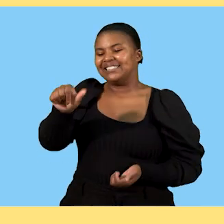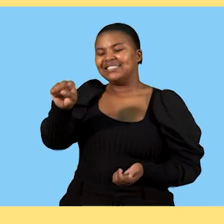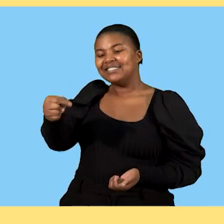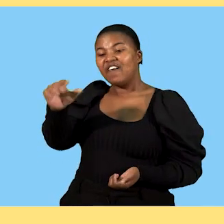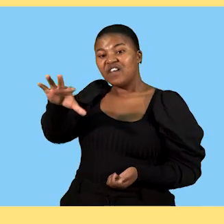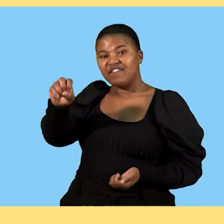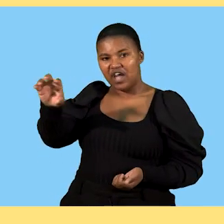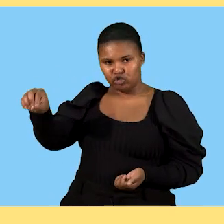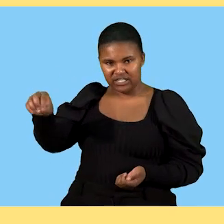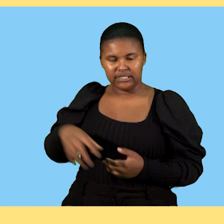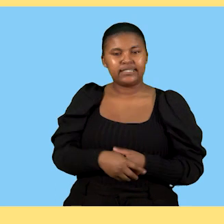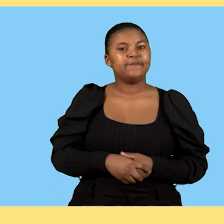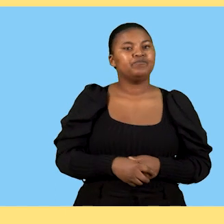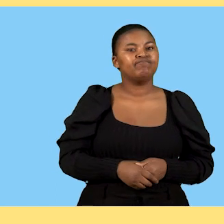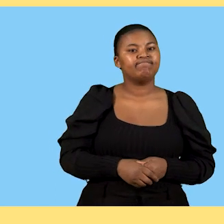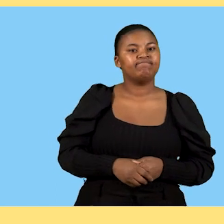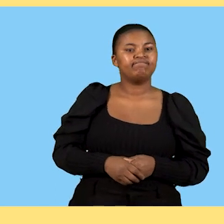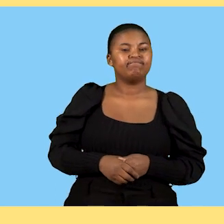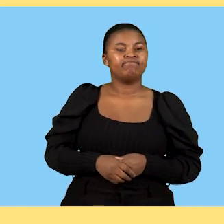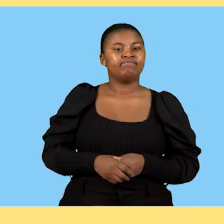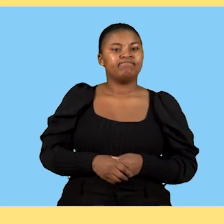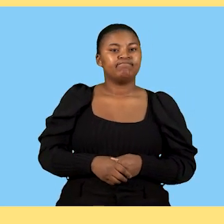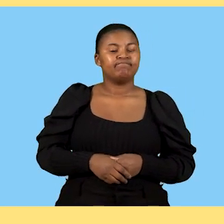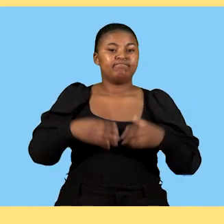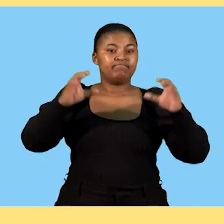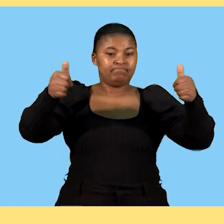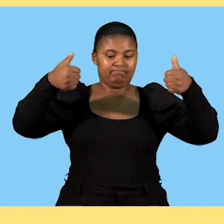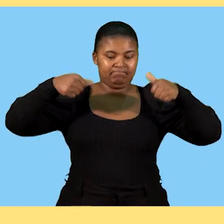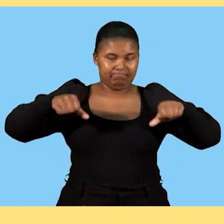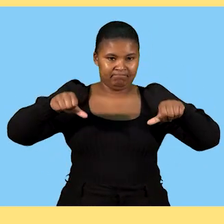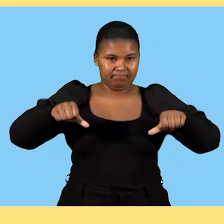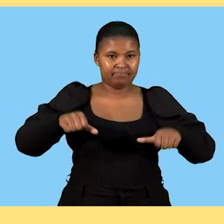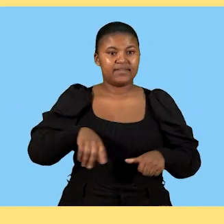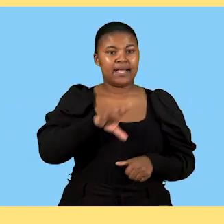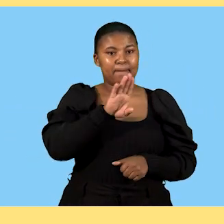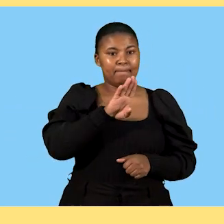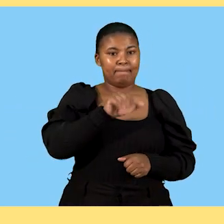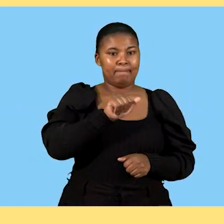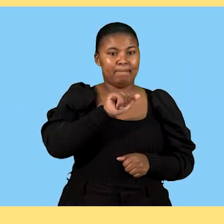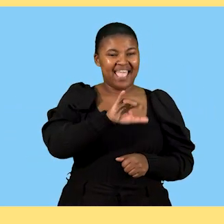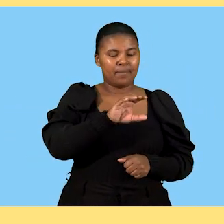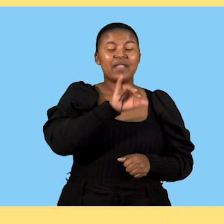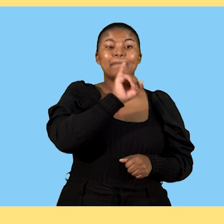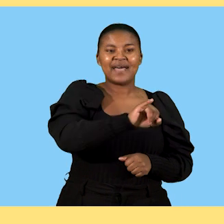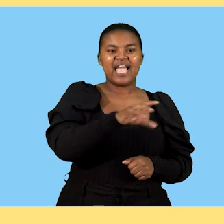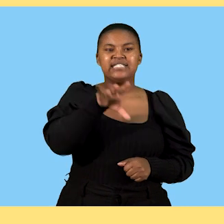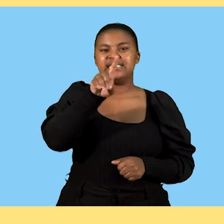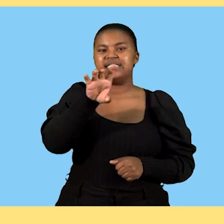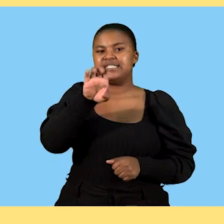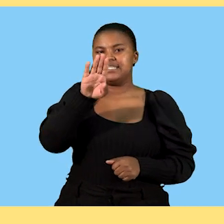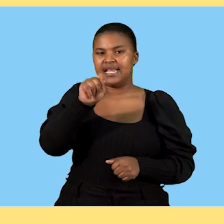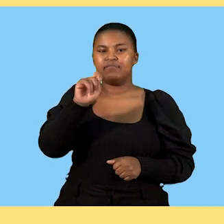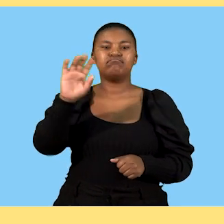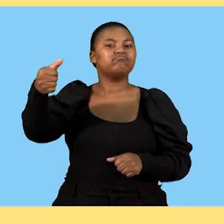6,500. To complete double entry, I'll come to my bad debts recovered. Remember, this is income then, an income account. So I'll come